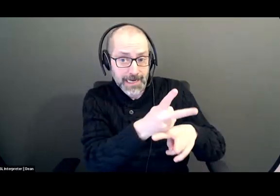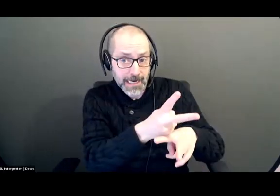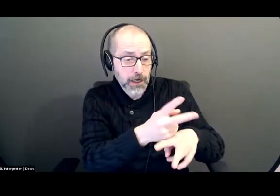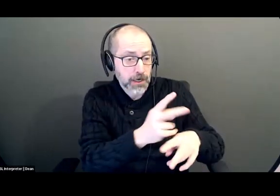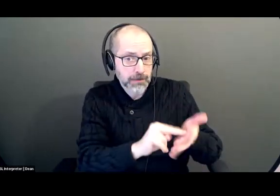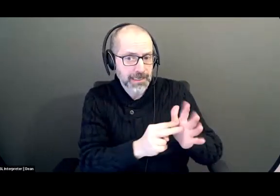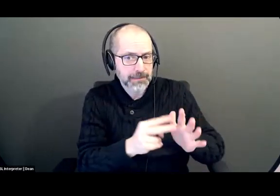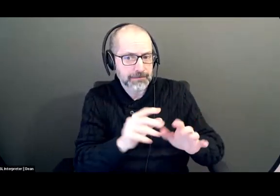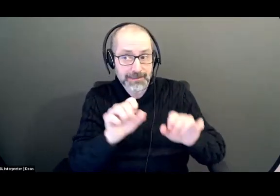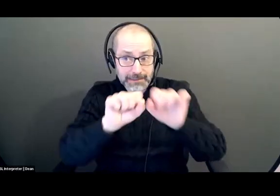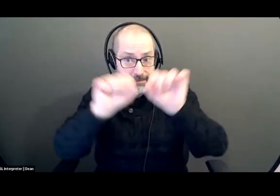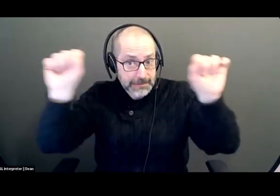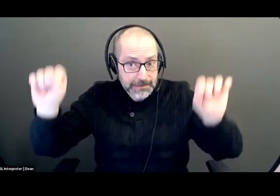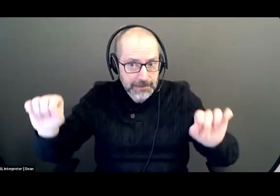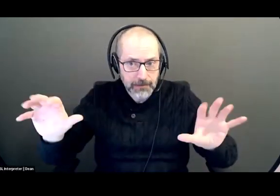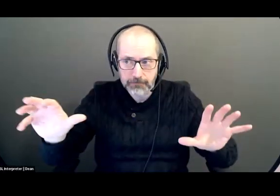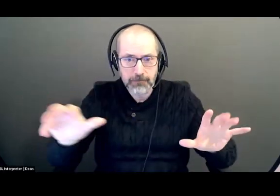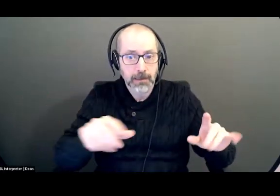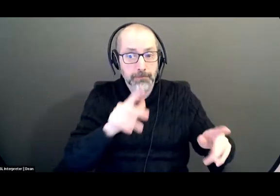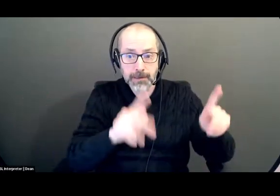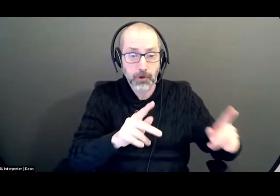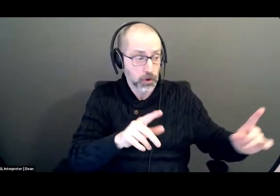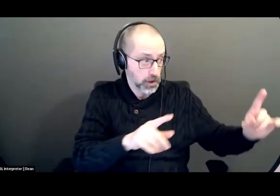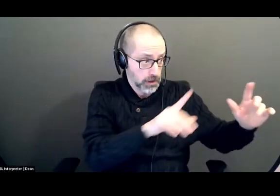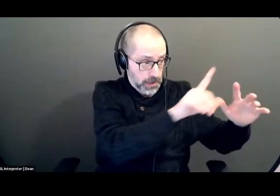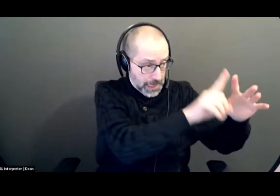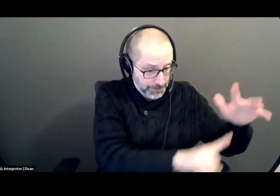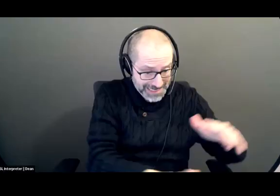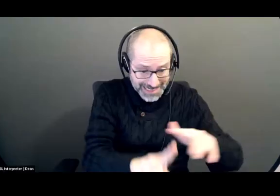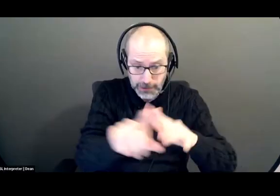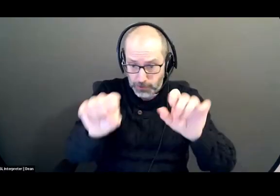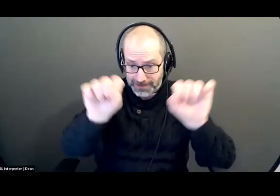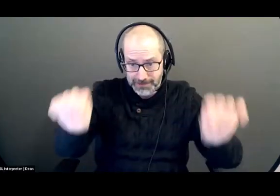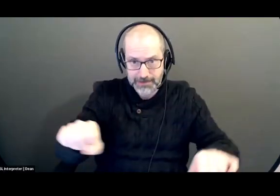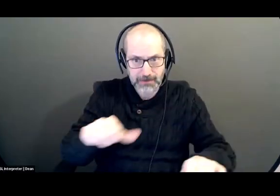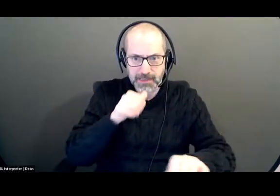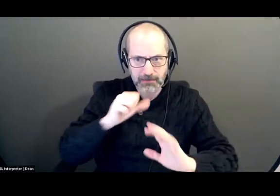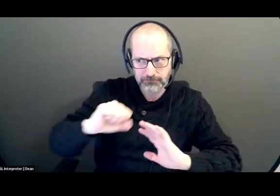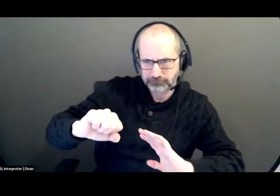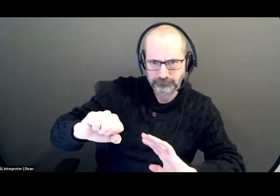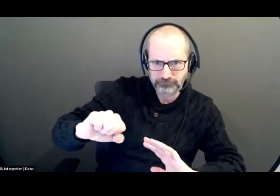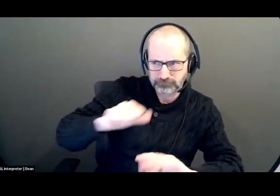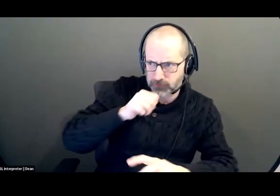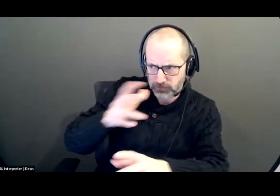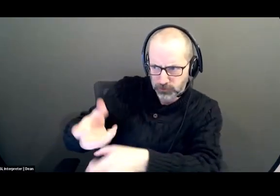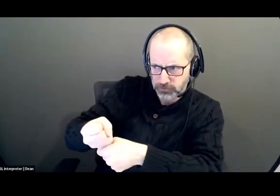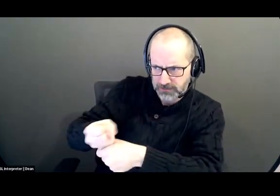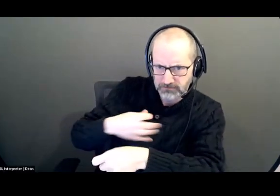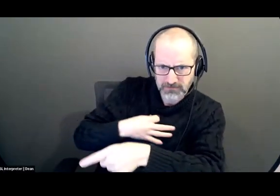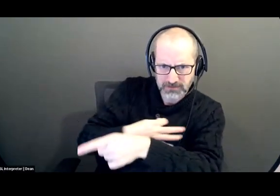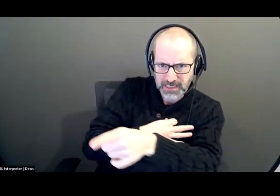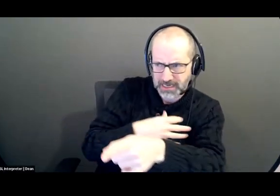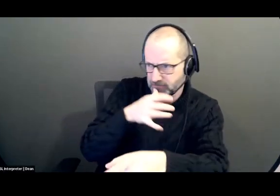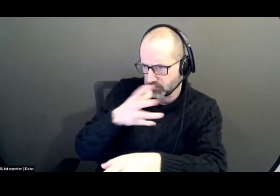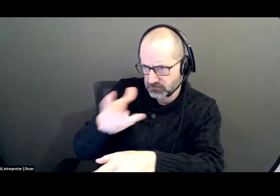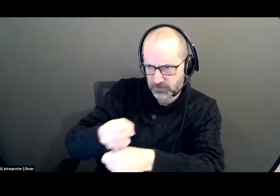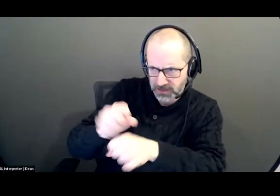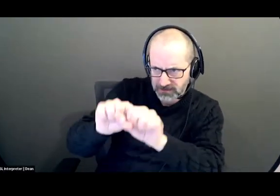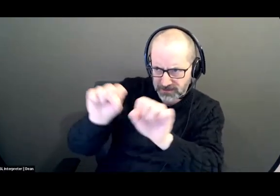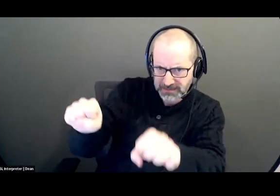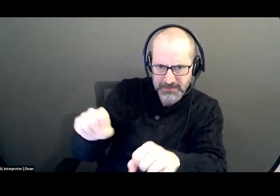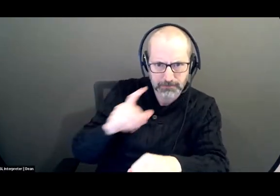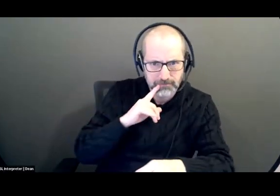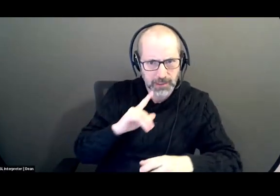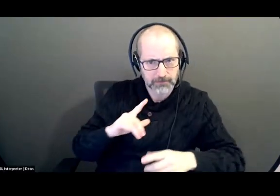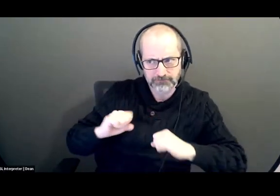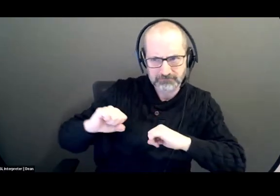be in danger, but that danger feels real for them. And so we want to address that. But then when you're doing this kind of